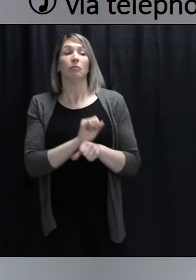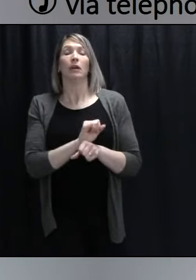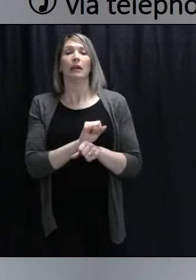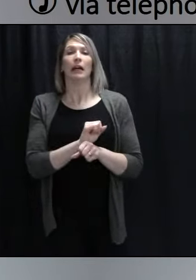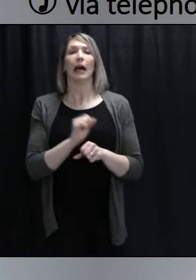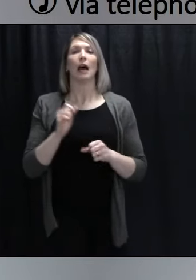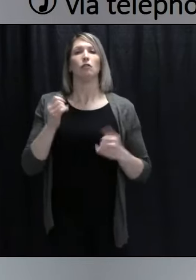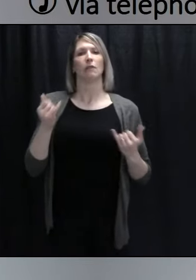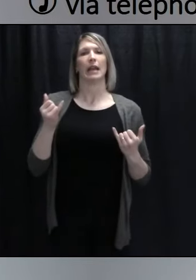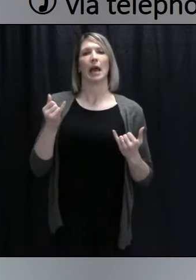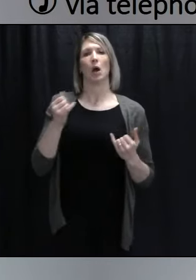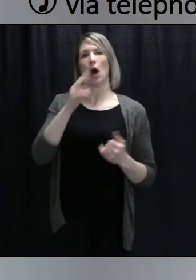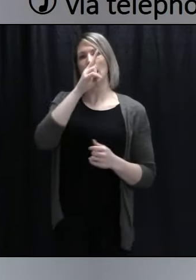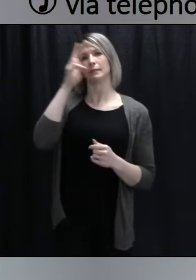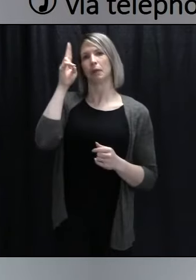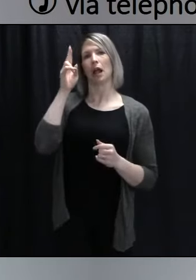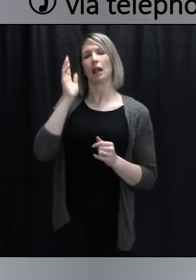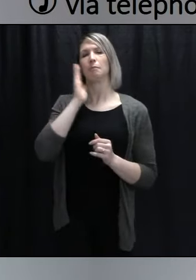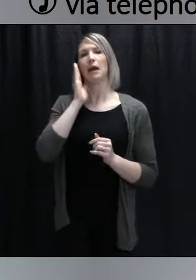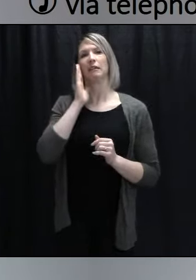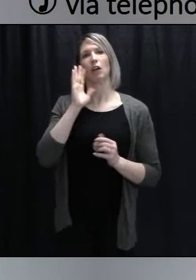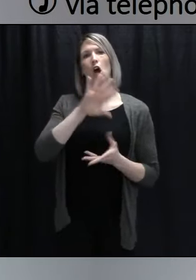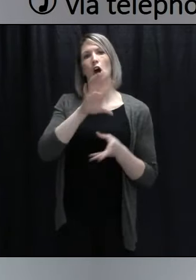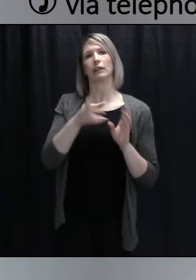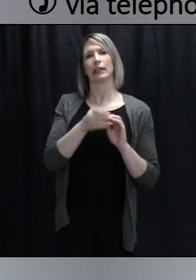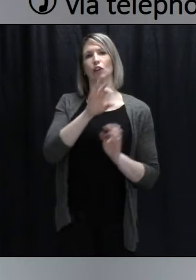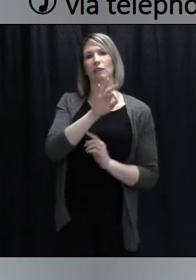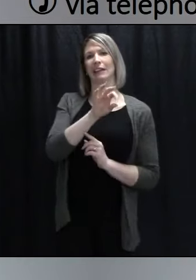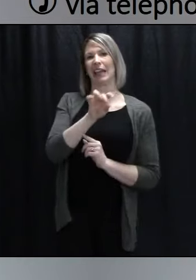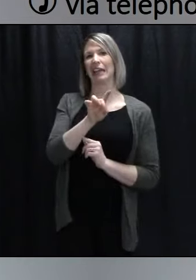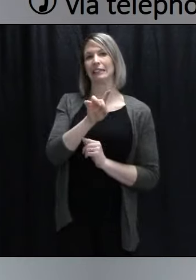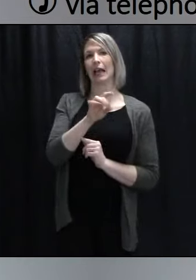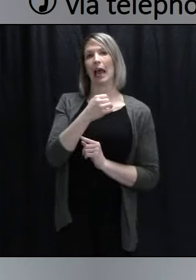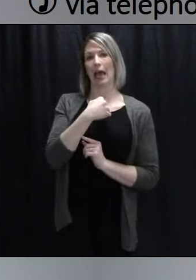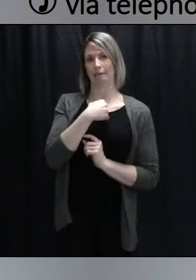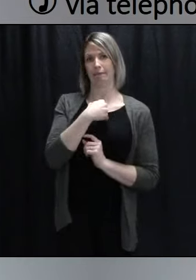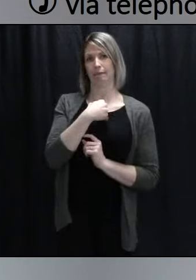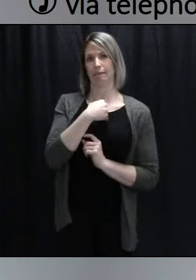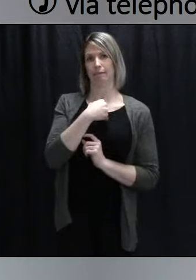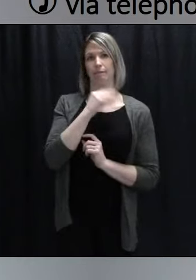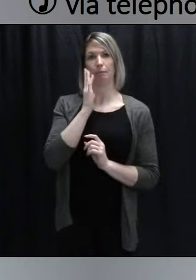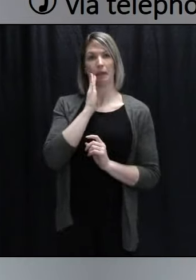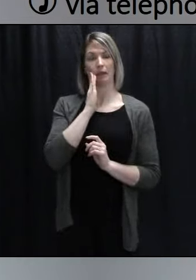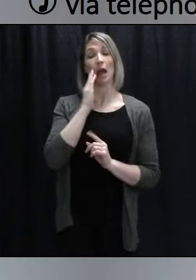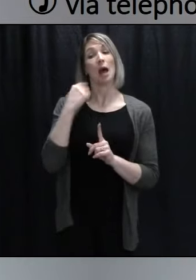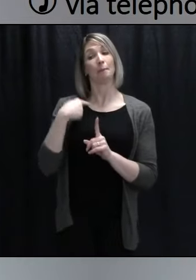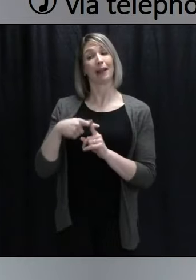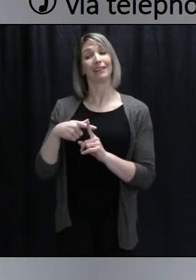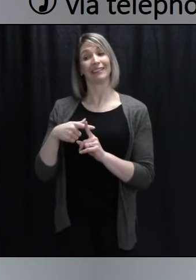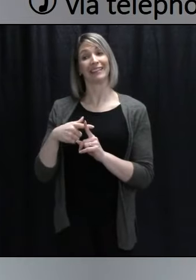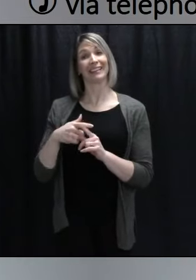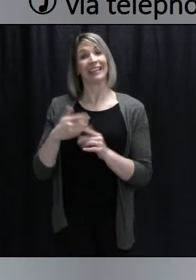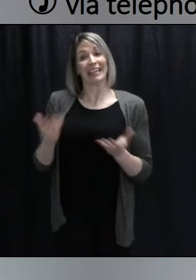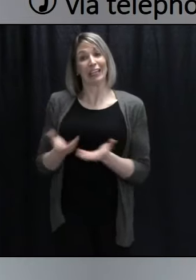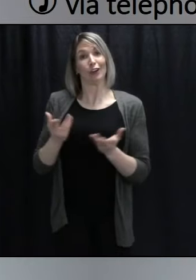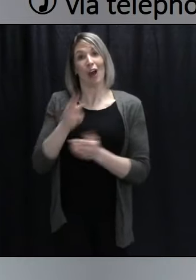very favorably with a lot of other jurisdictions. And we actually have more ventilators per